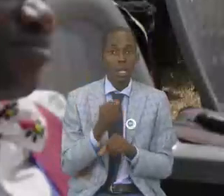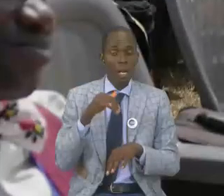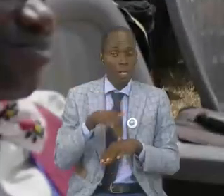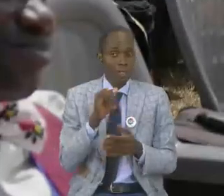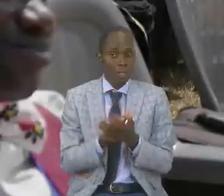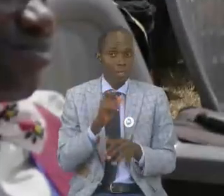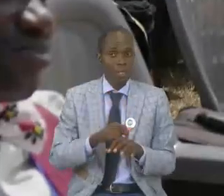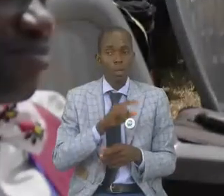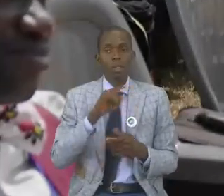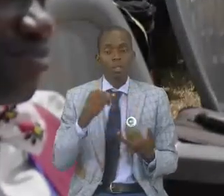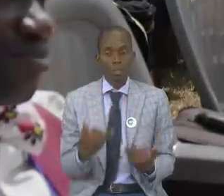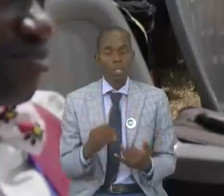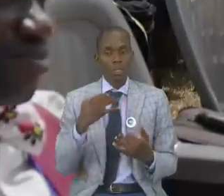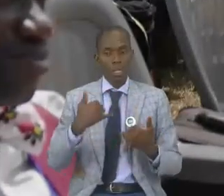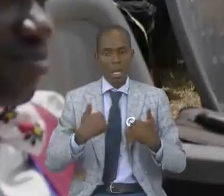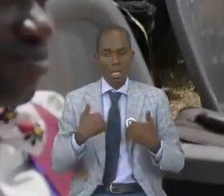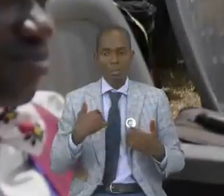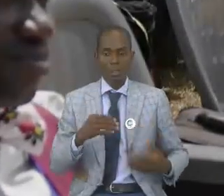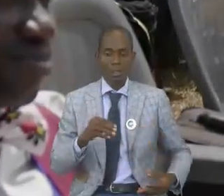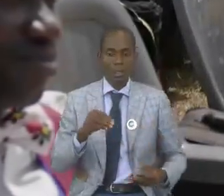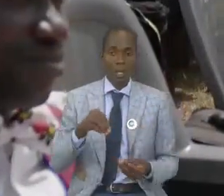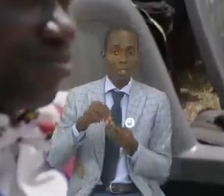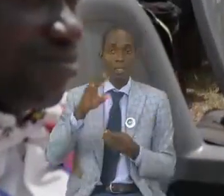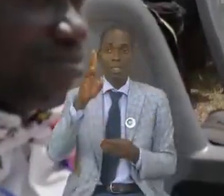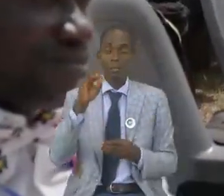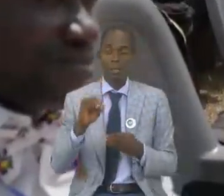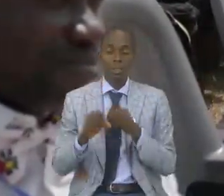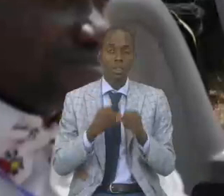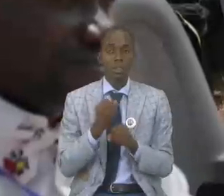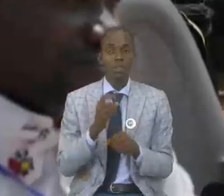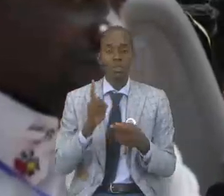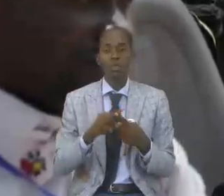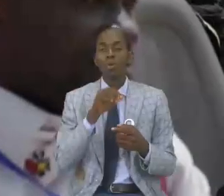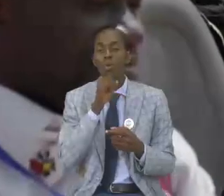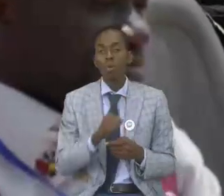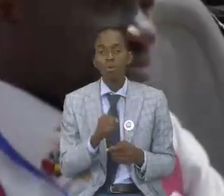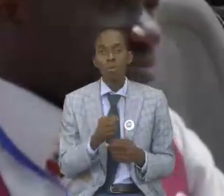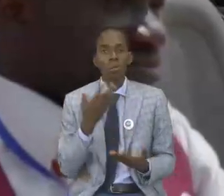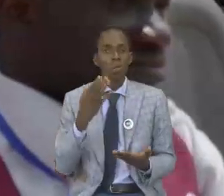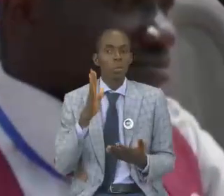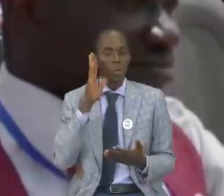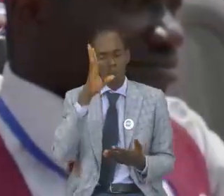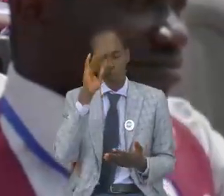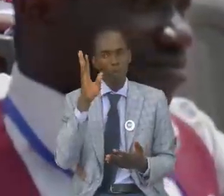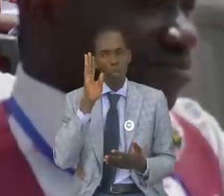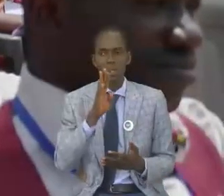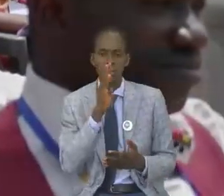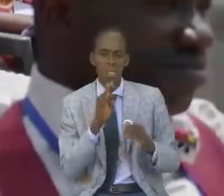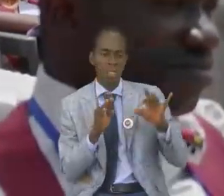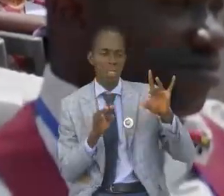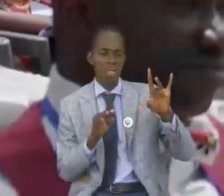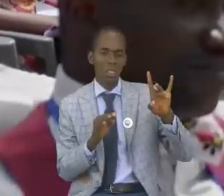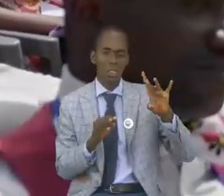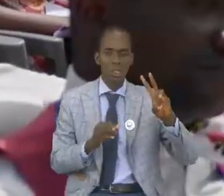he has spent 70 years in Babylon, add everything together, he was 86 or